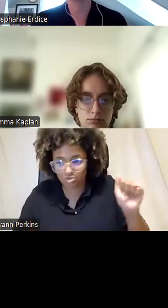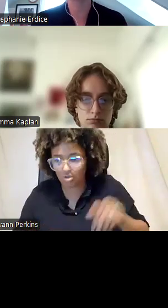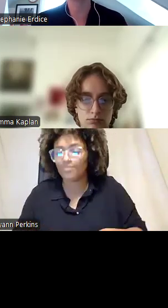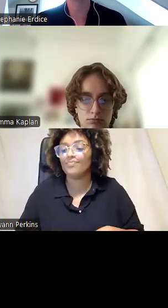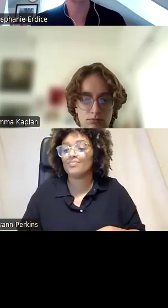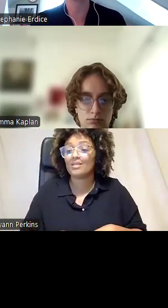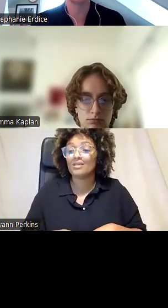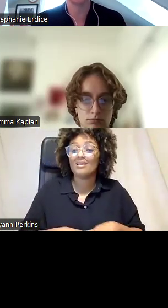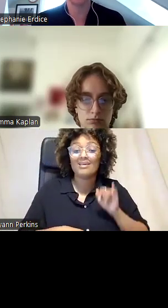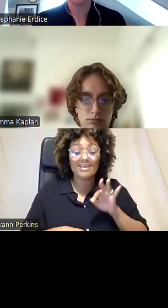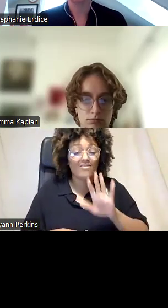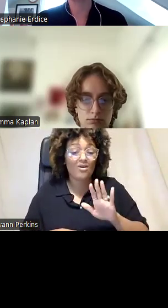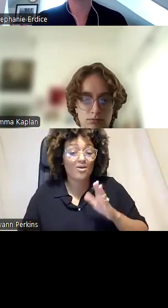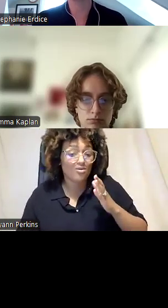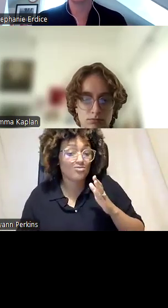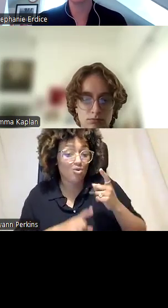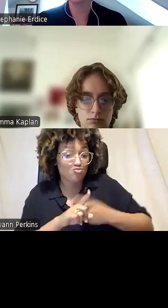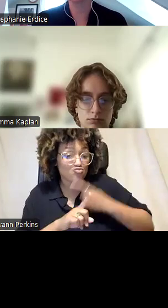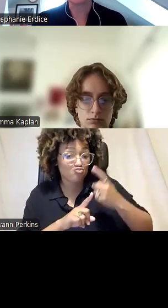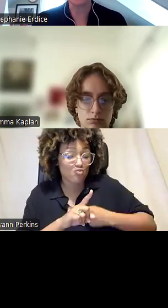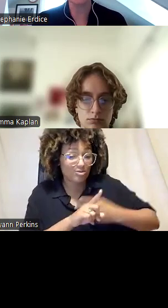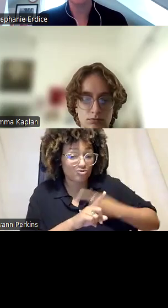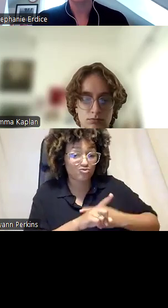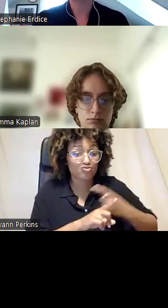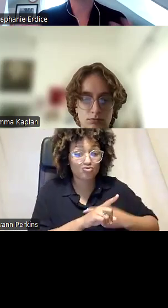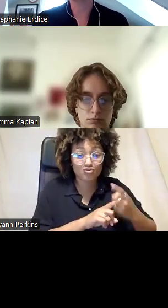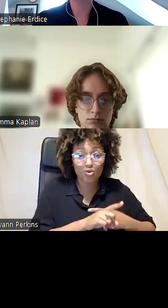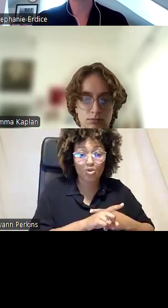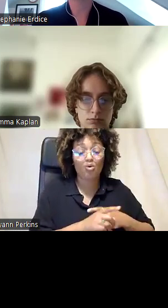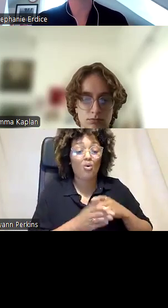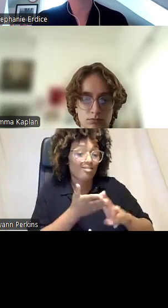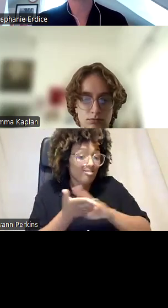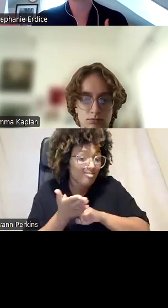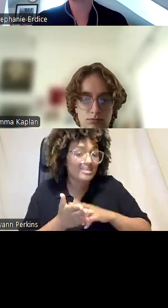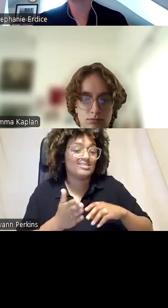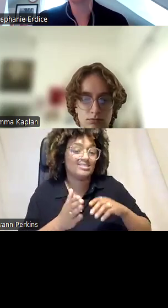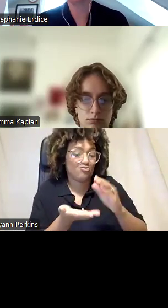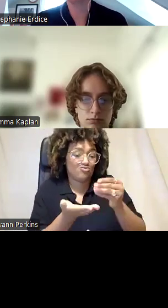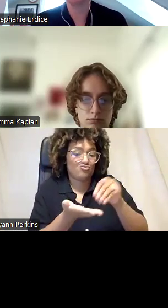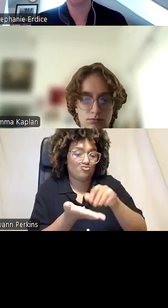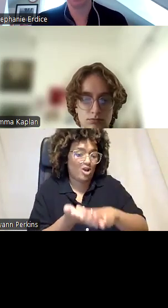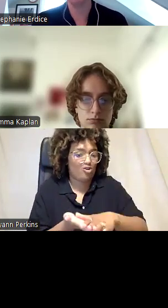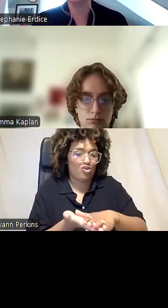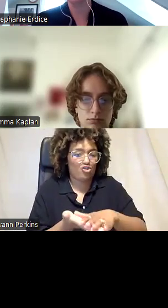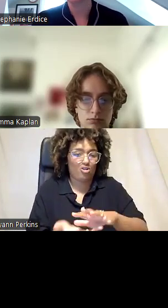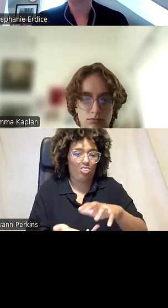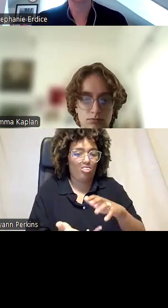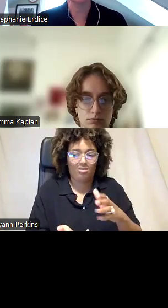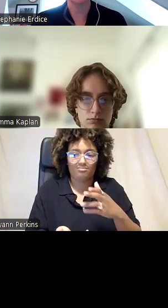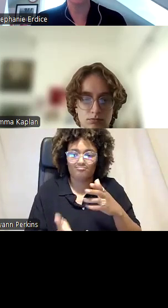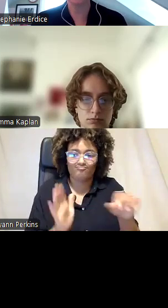record. So if they have a poor tenant history because they abandoned a lease, that may mean that they're paying a higher rent somewhere